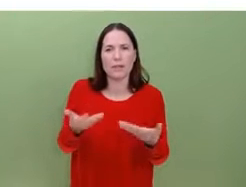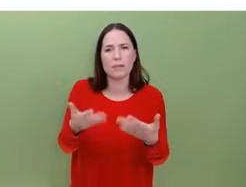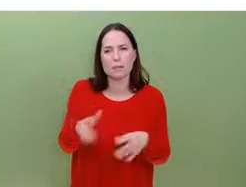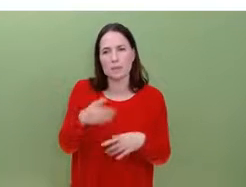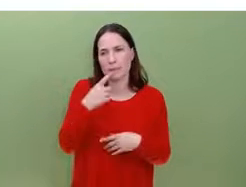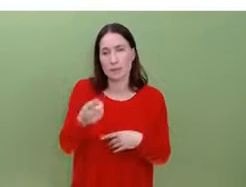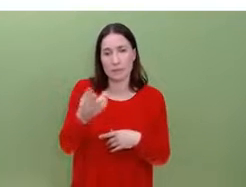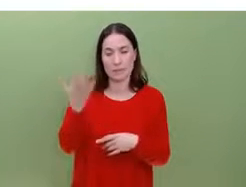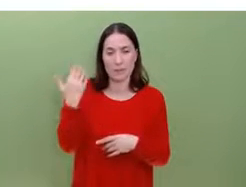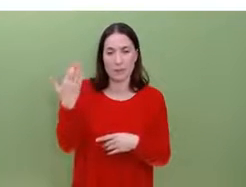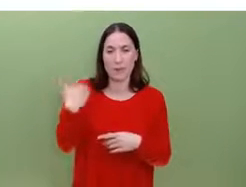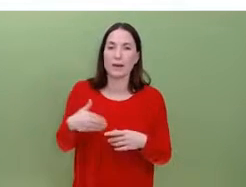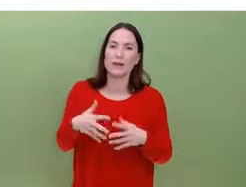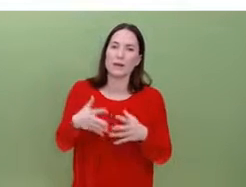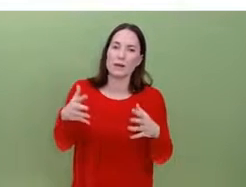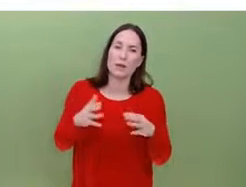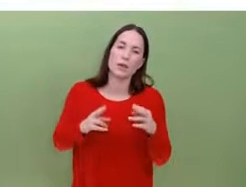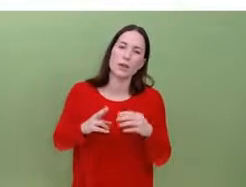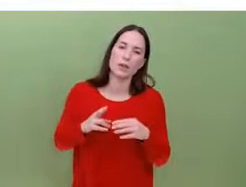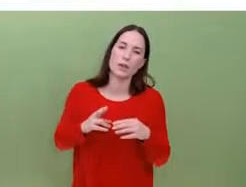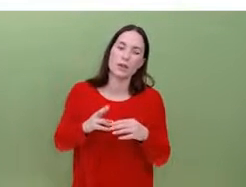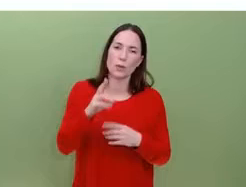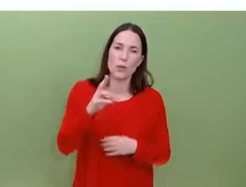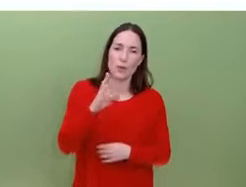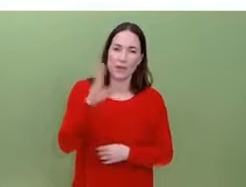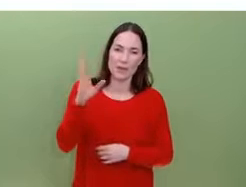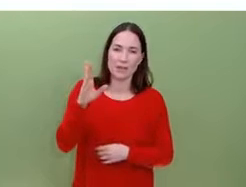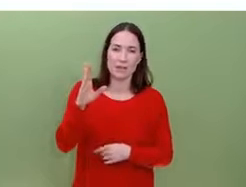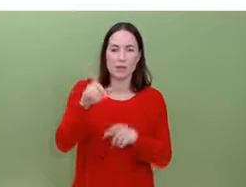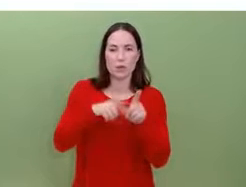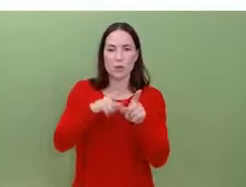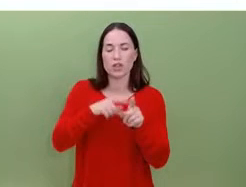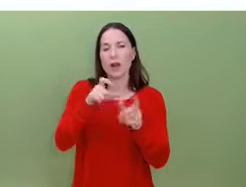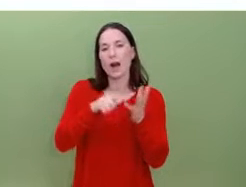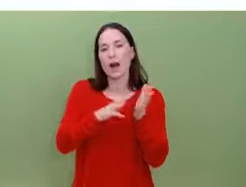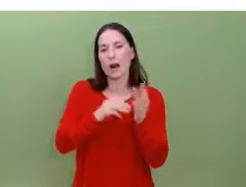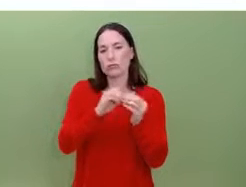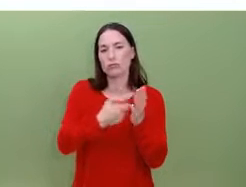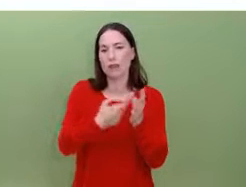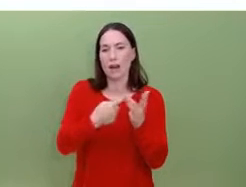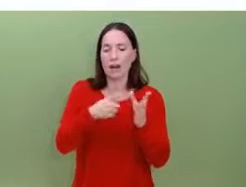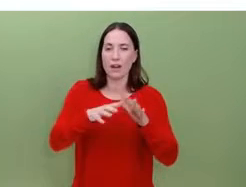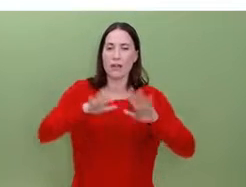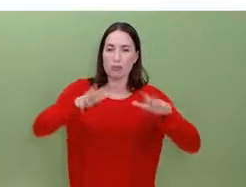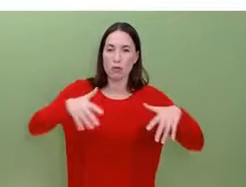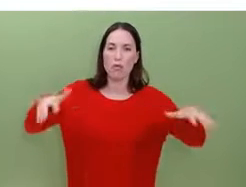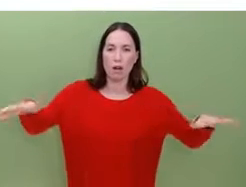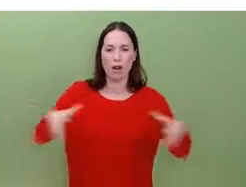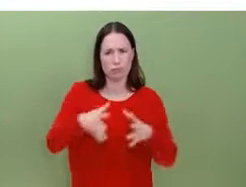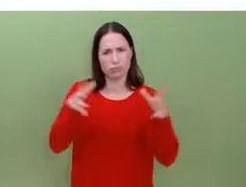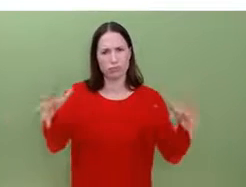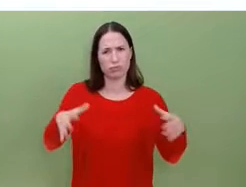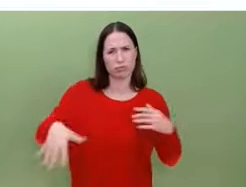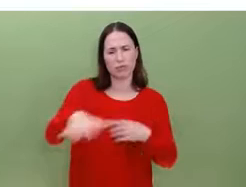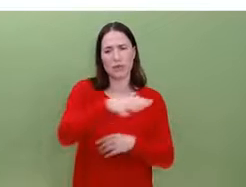the northeast and Yorkshire and Cumbria, and I don't think if we don't build on that and use what we've learned, we've missed a